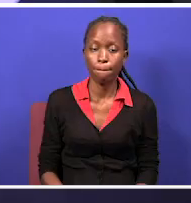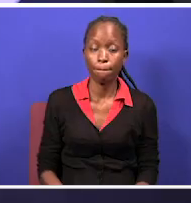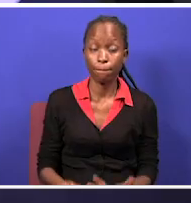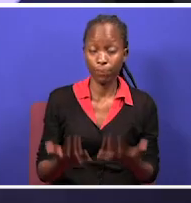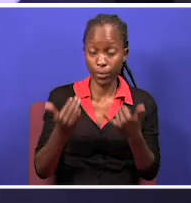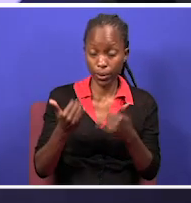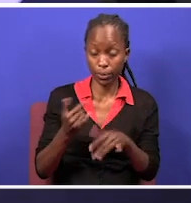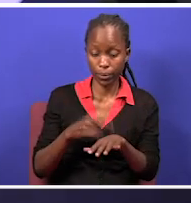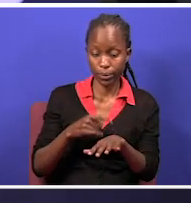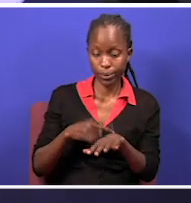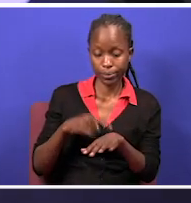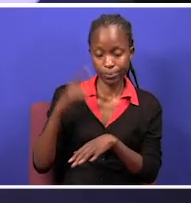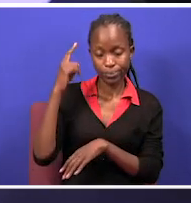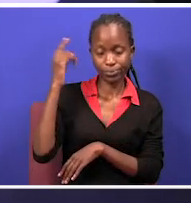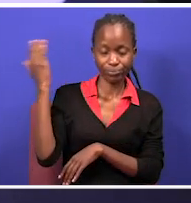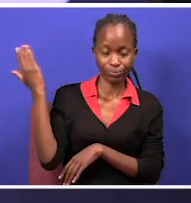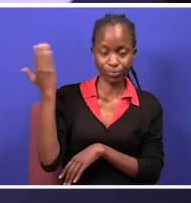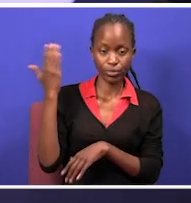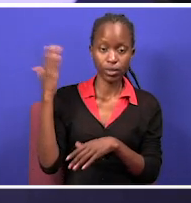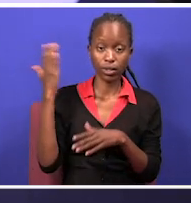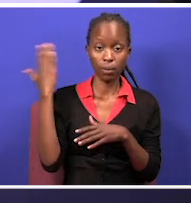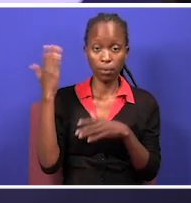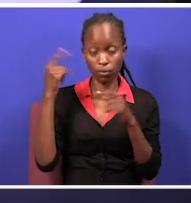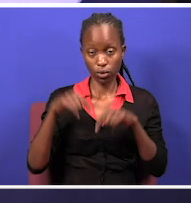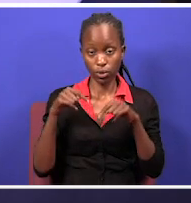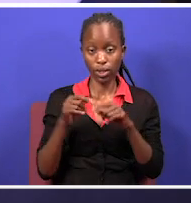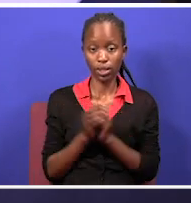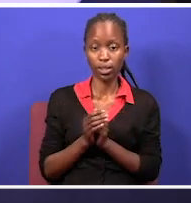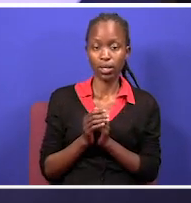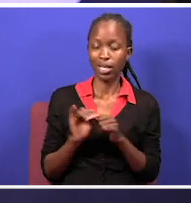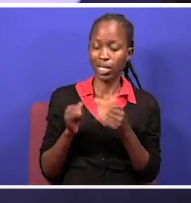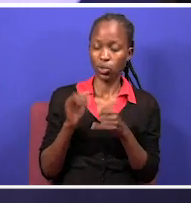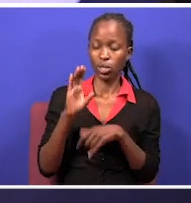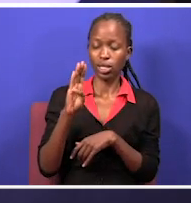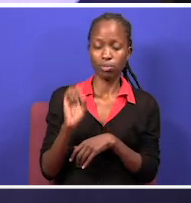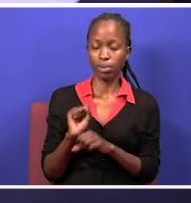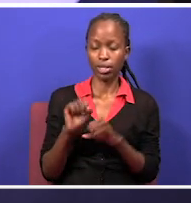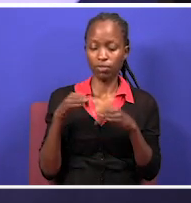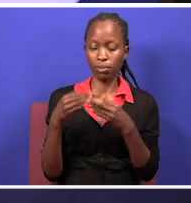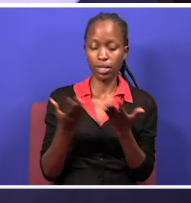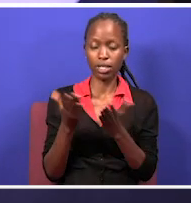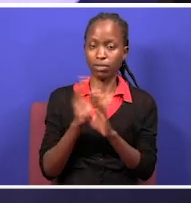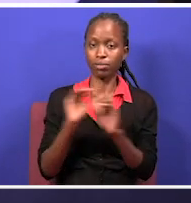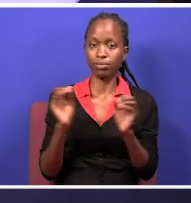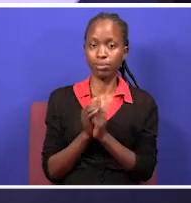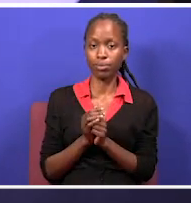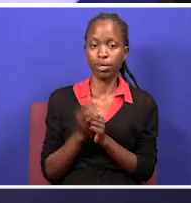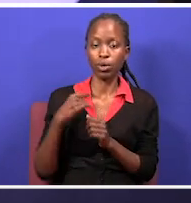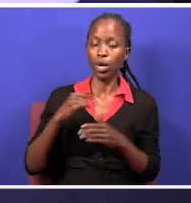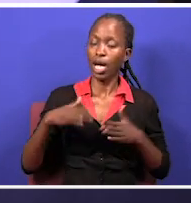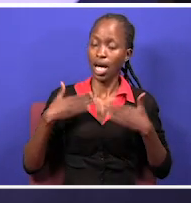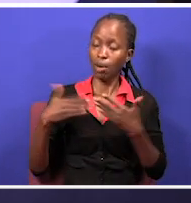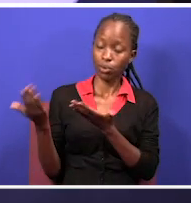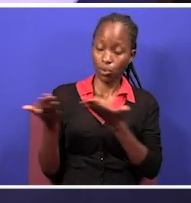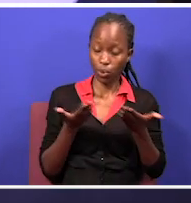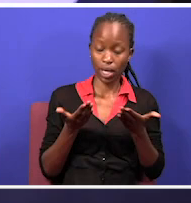It's time now to hear from the Word of God, and our preacher for the day is no stranger to the CBS family. We're delighted